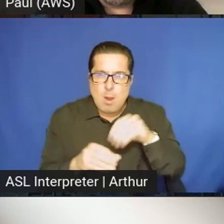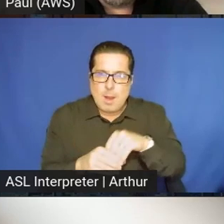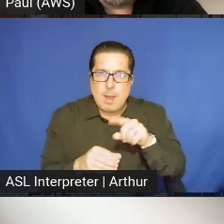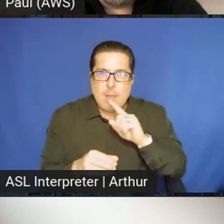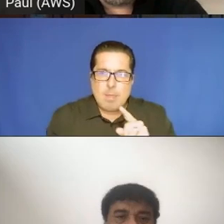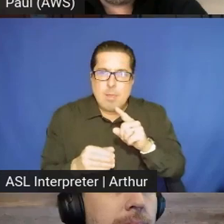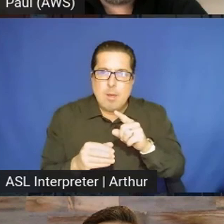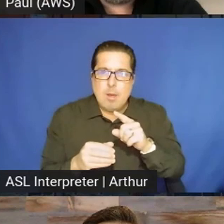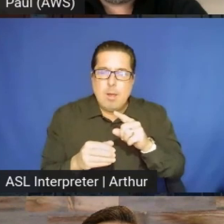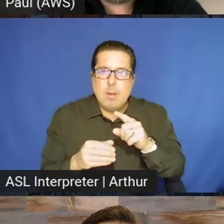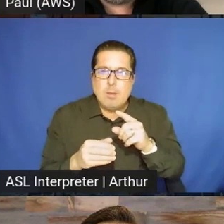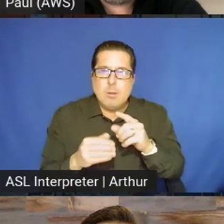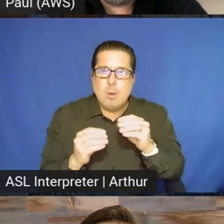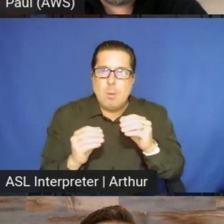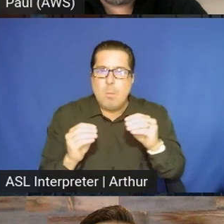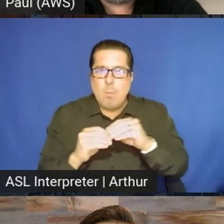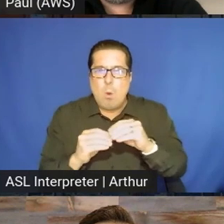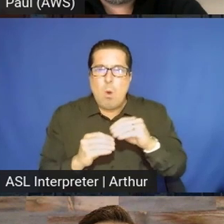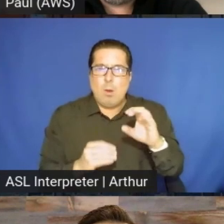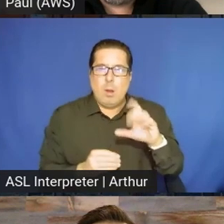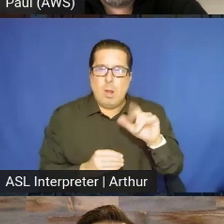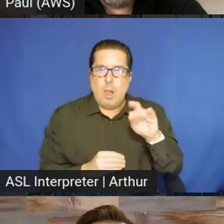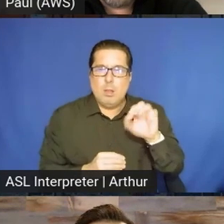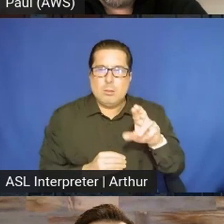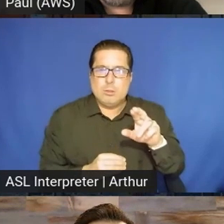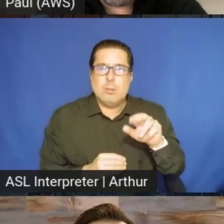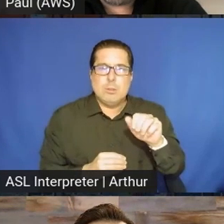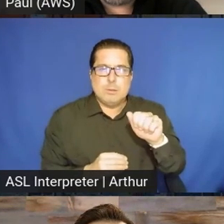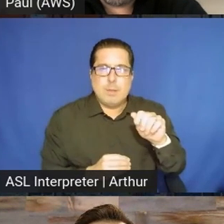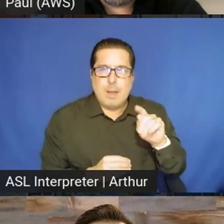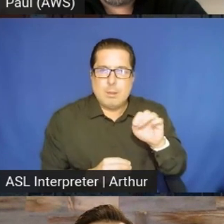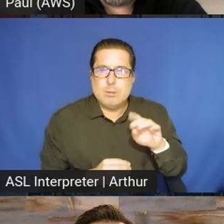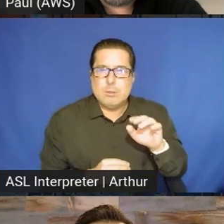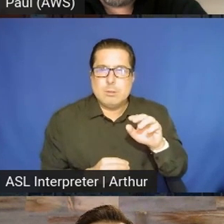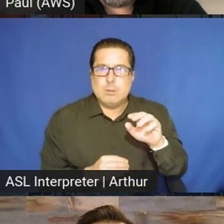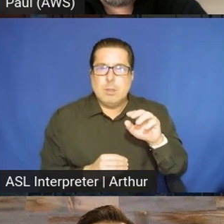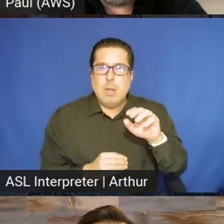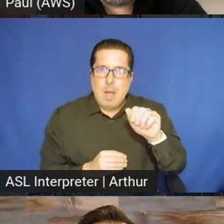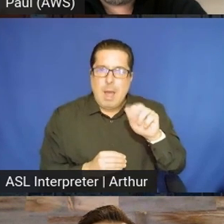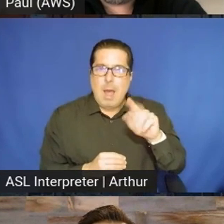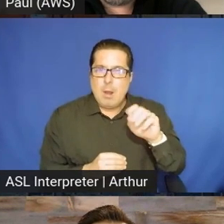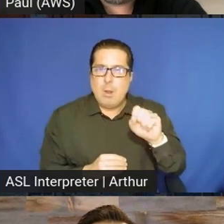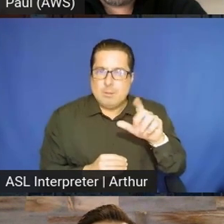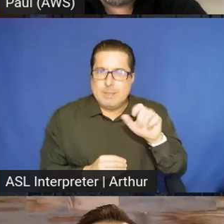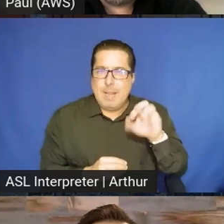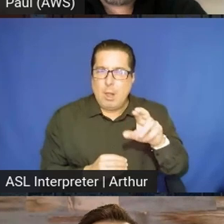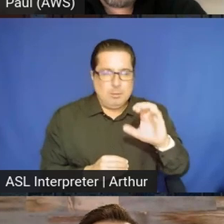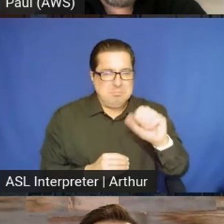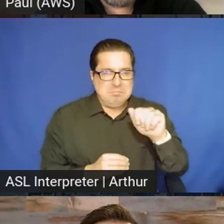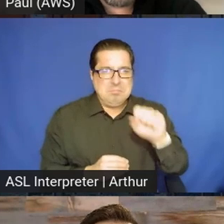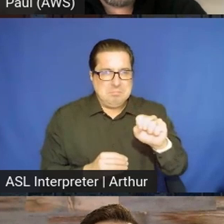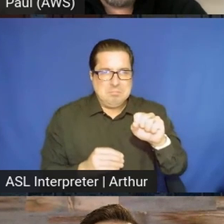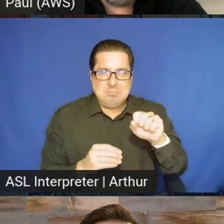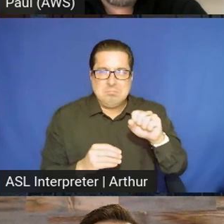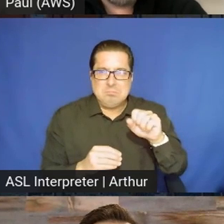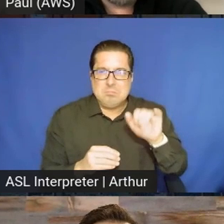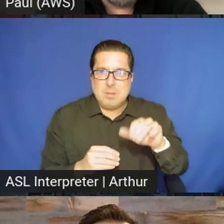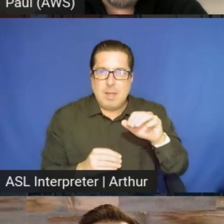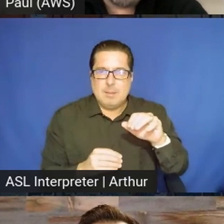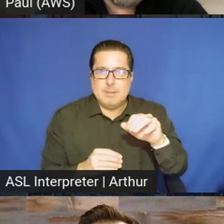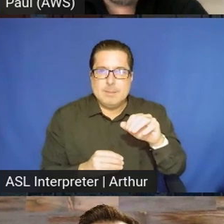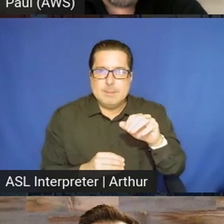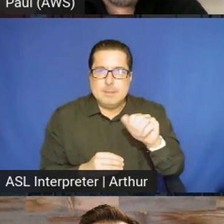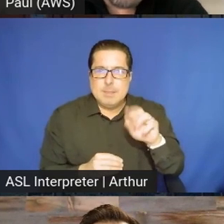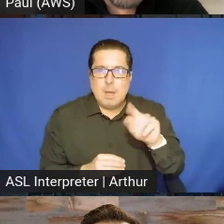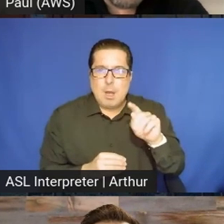predominant cluster autoscaler that folks are using. And then we're also going to talk about cluster autoscaling with Karpenter. And then we're going to do a